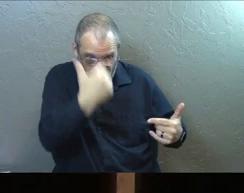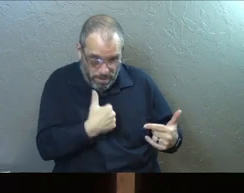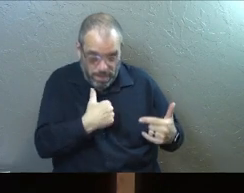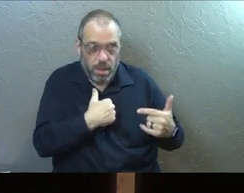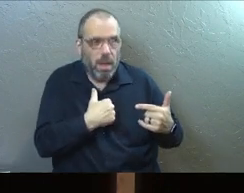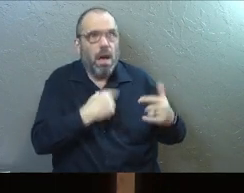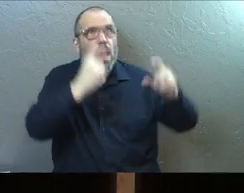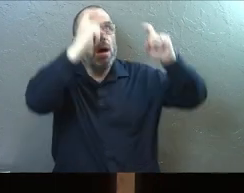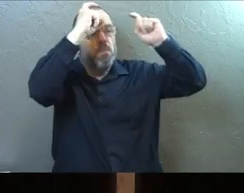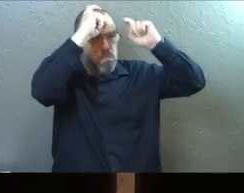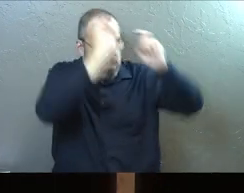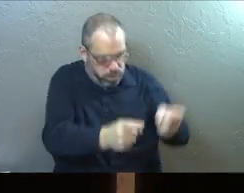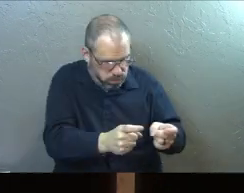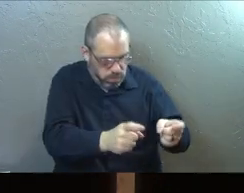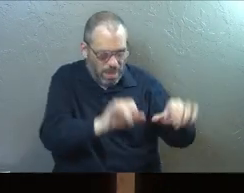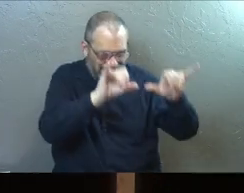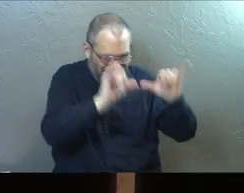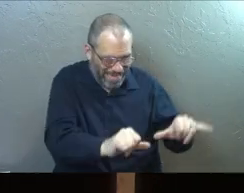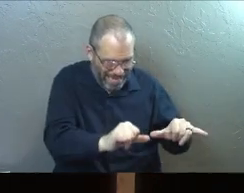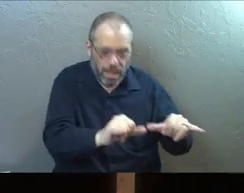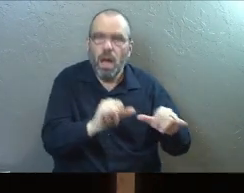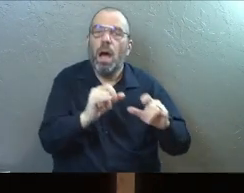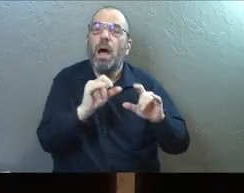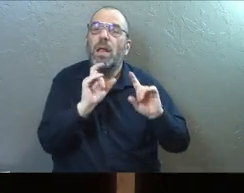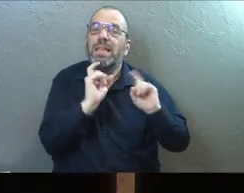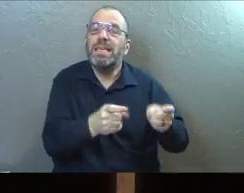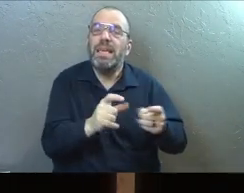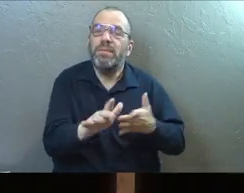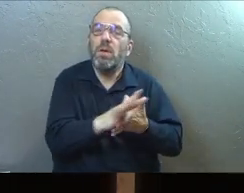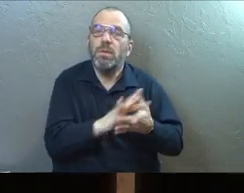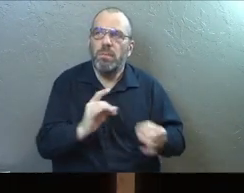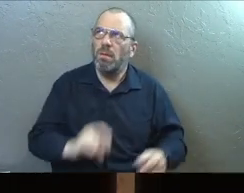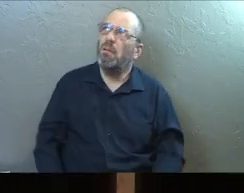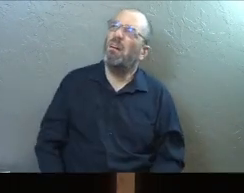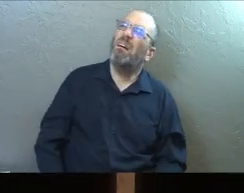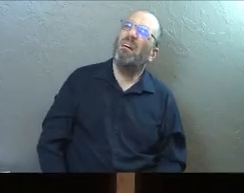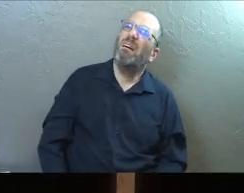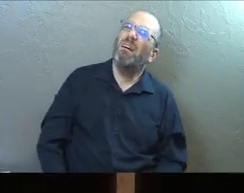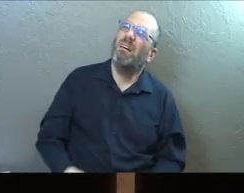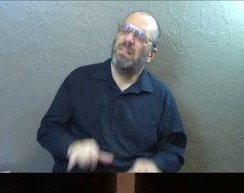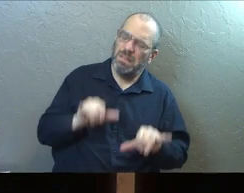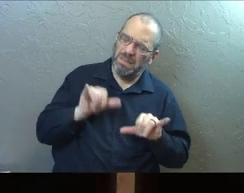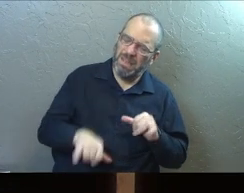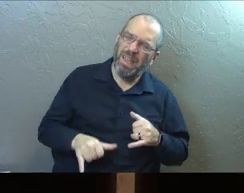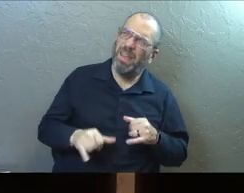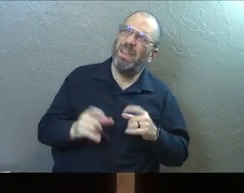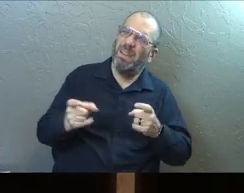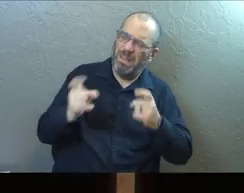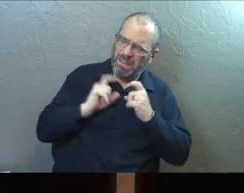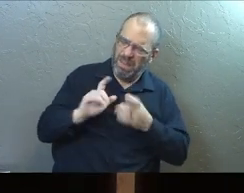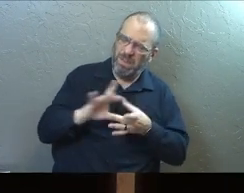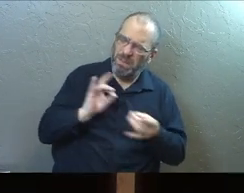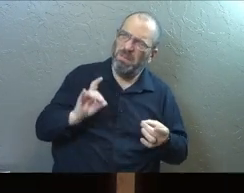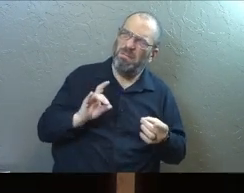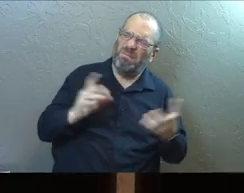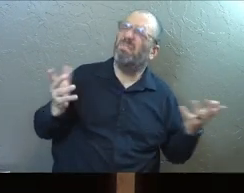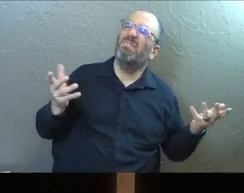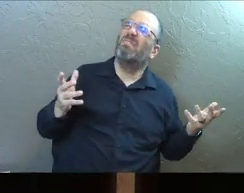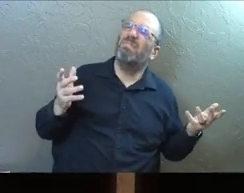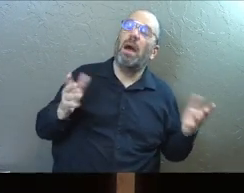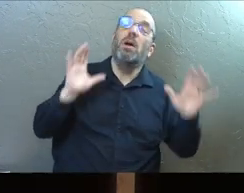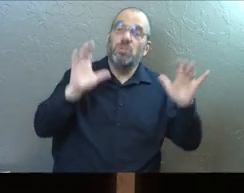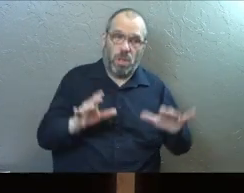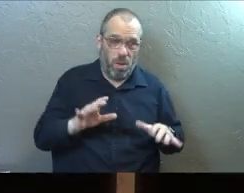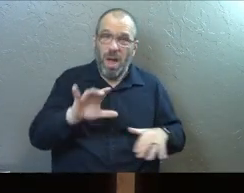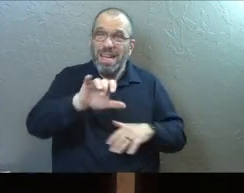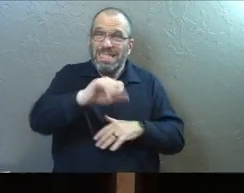the big gift comes. The gift of the Holy Spirit. They didn't know what all that meant, but the gift of the Holy Spirit was going to come. So